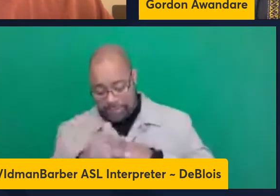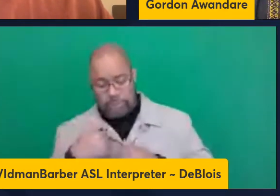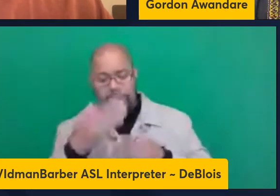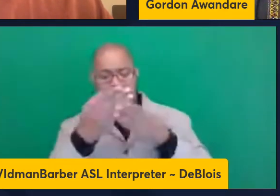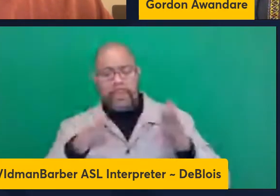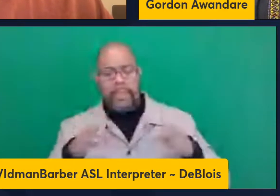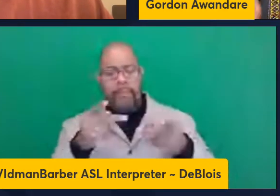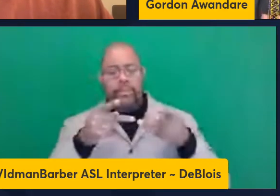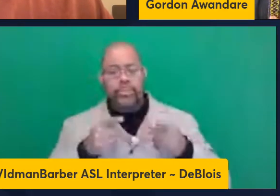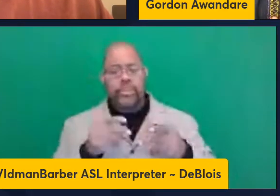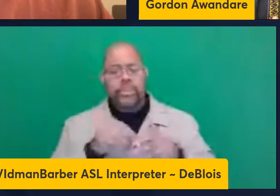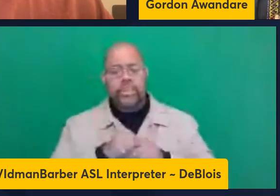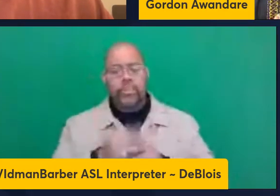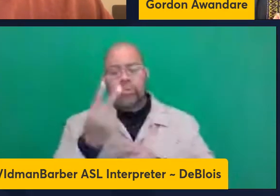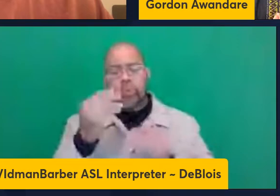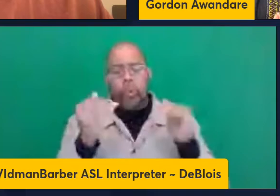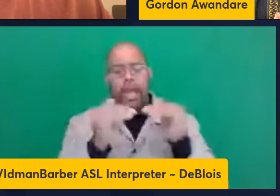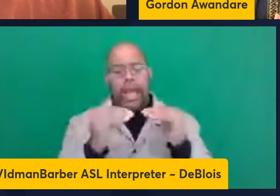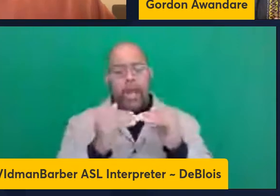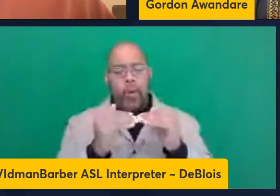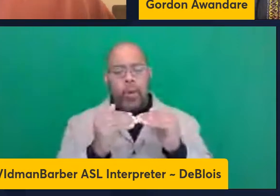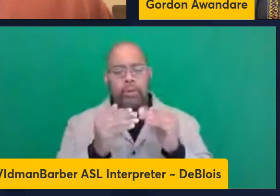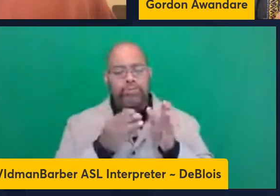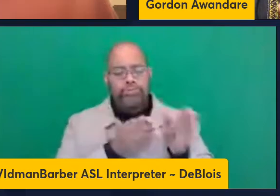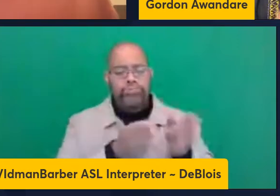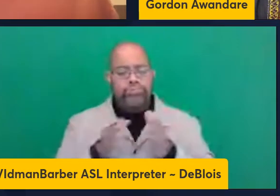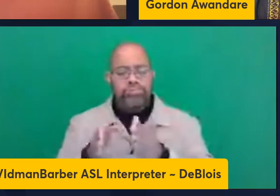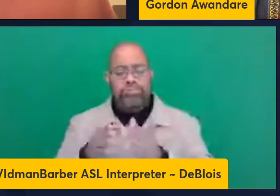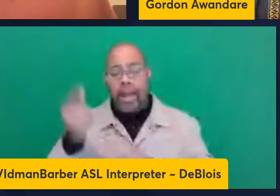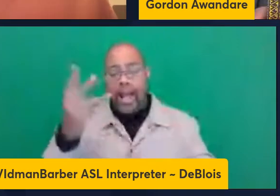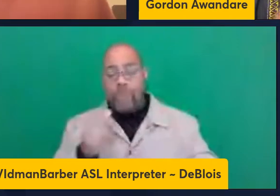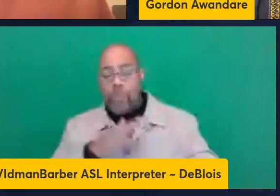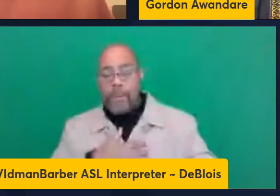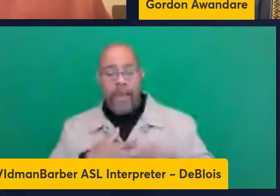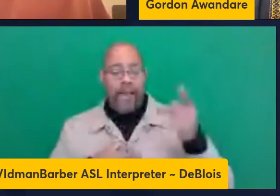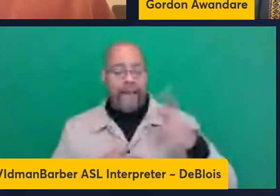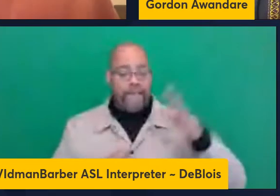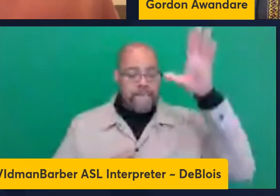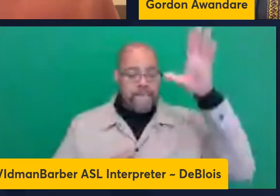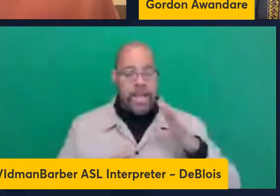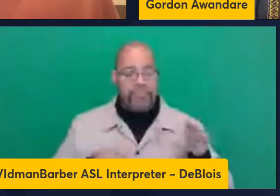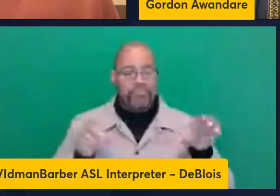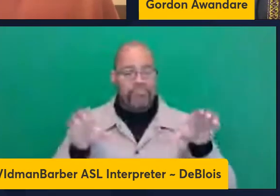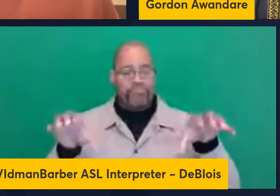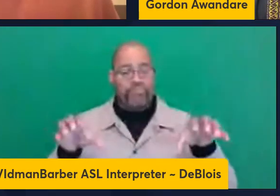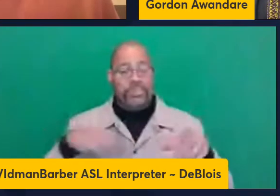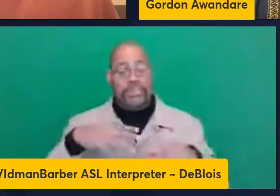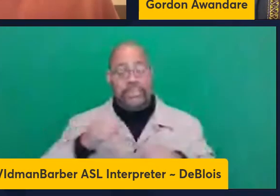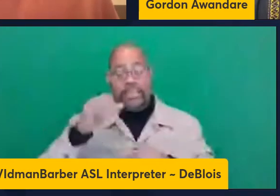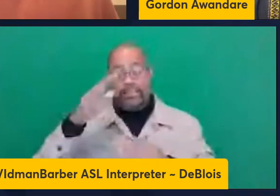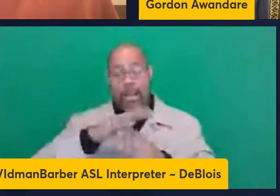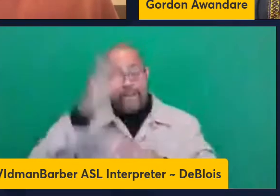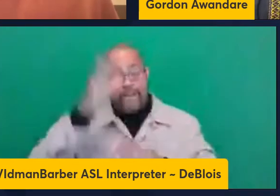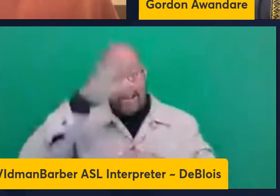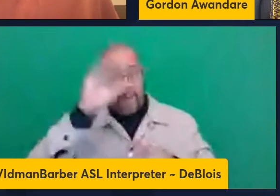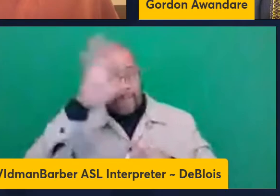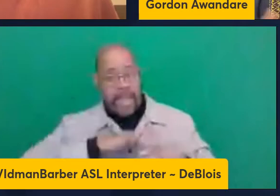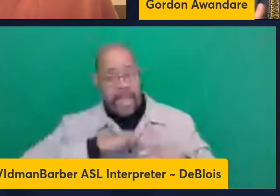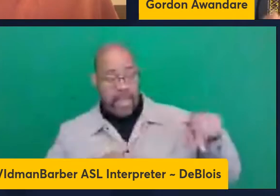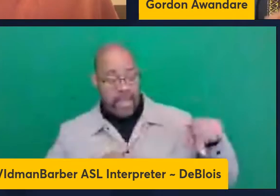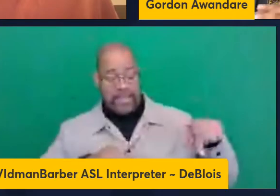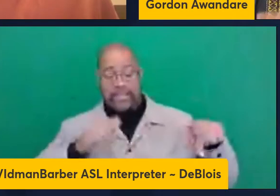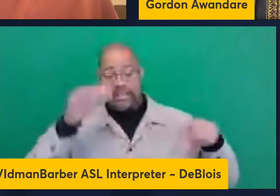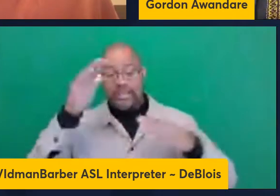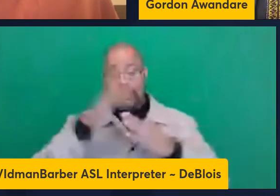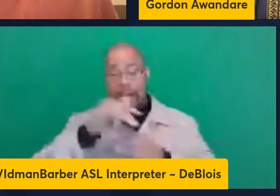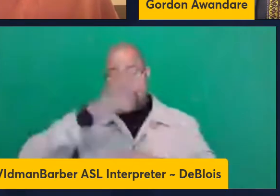positions into 2 equal parts, half for women, half for men. So we take the top 5 men and top 5 women and put